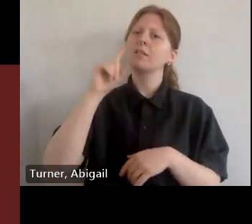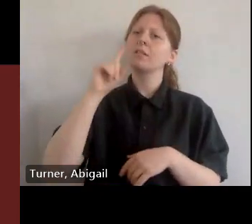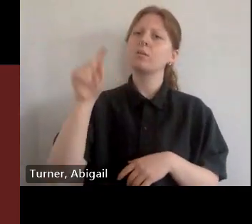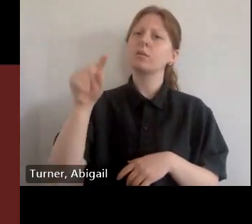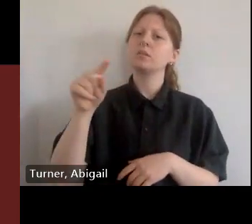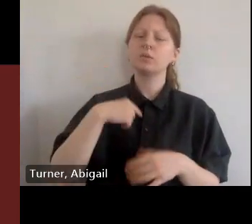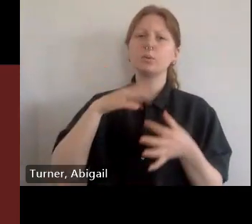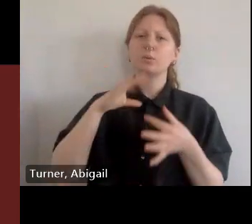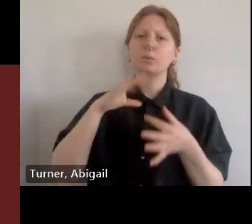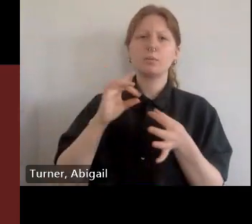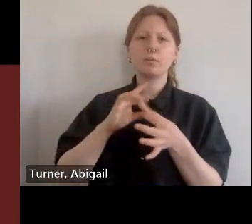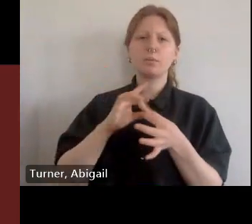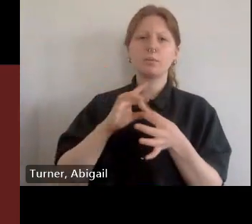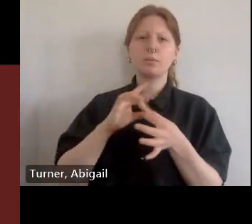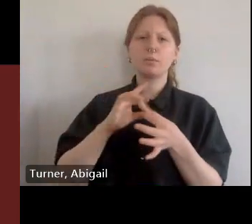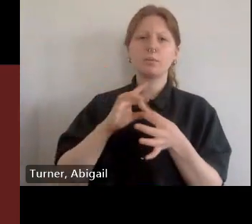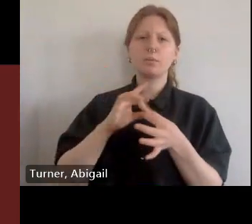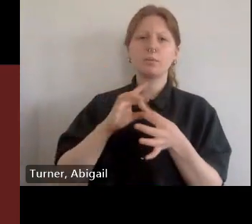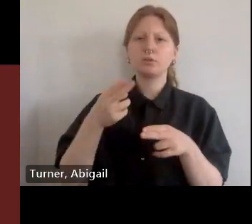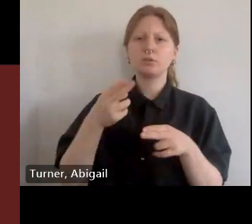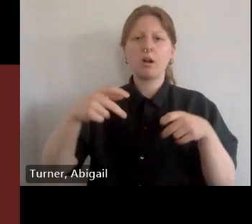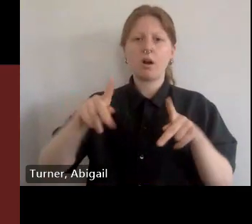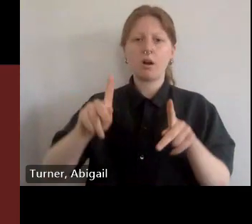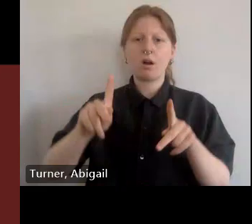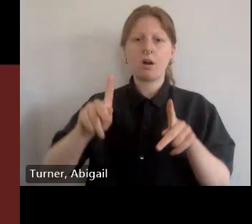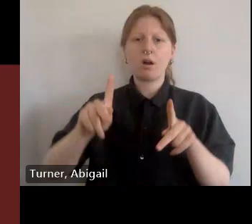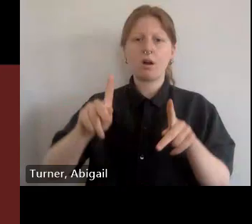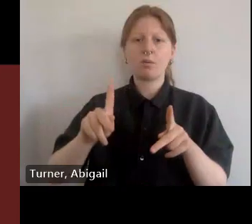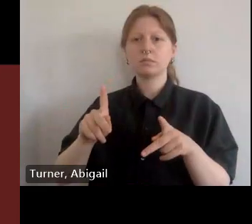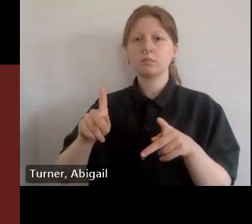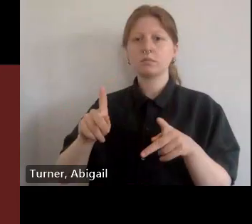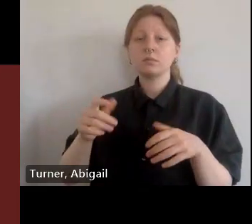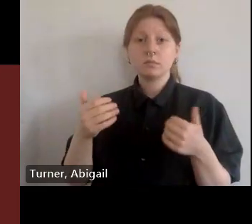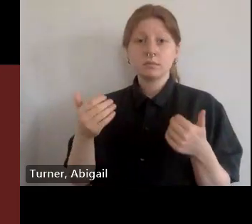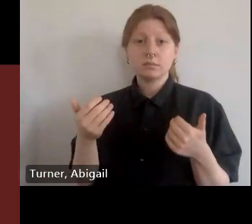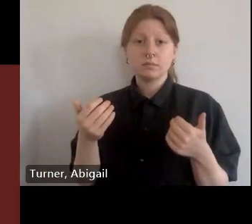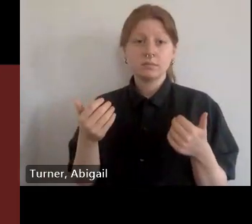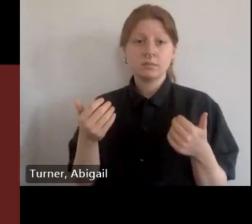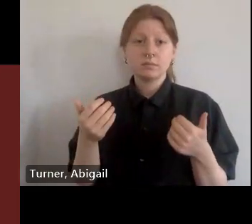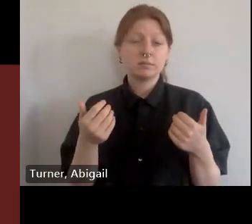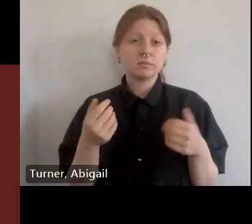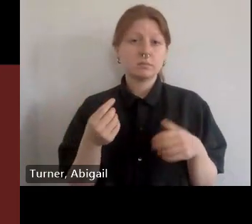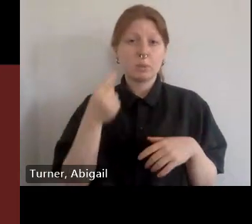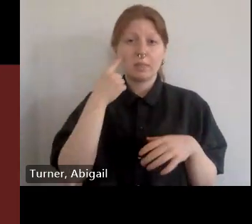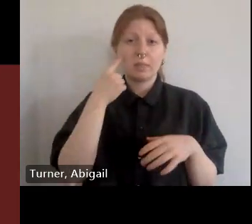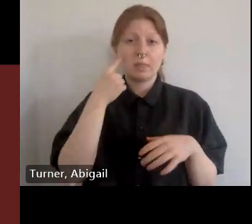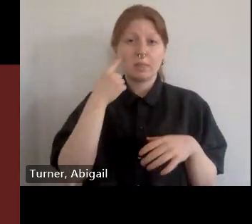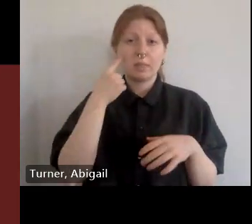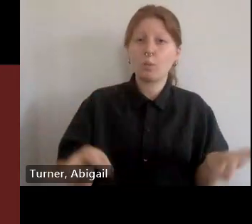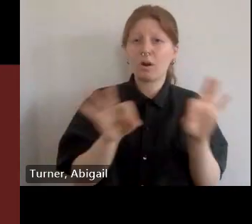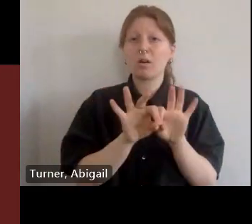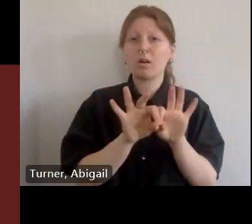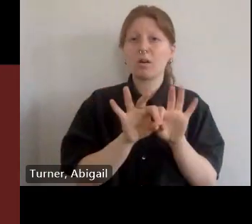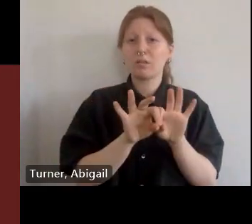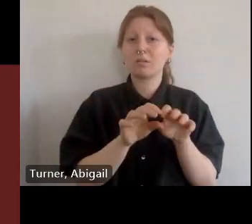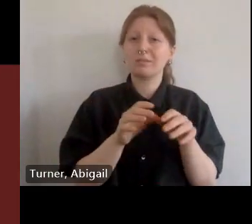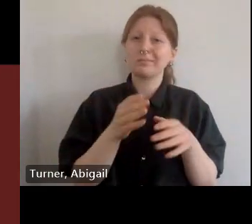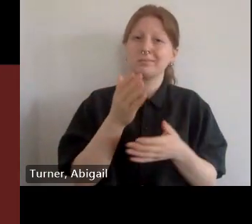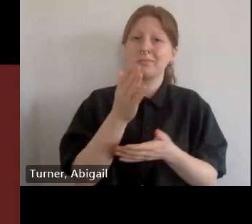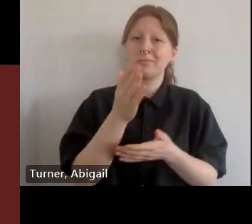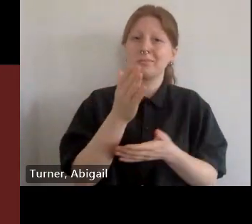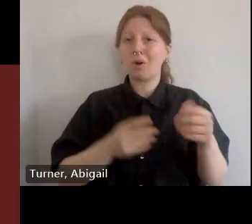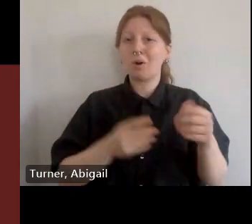short-term opportunities. Would you have, or is it worth pursuing like a part-time weekend opportunity that was